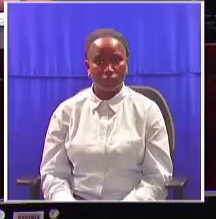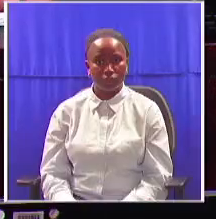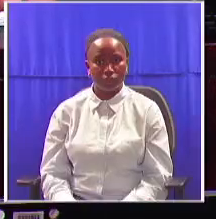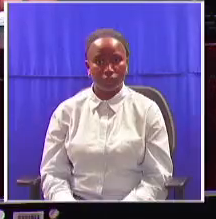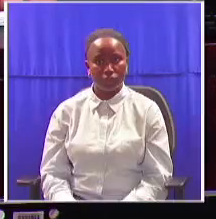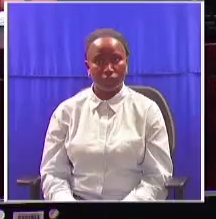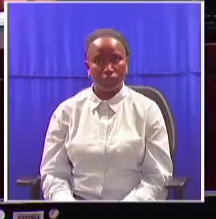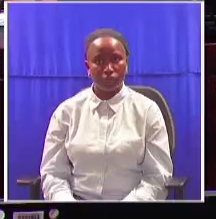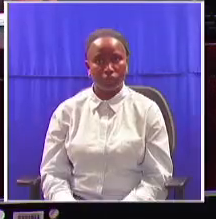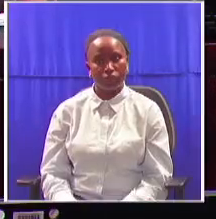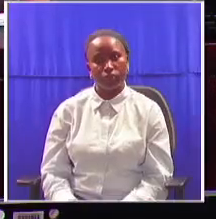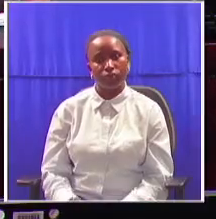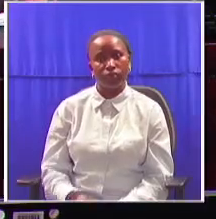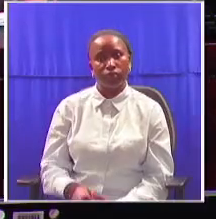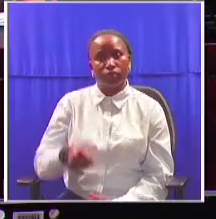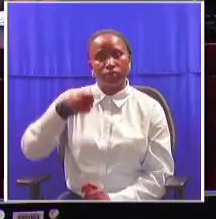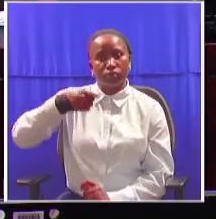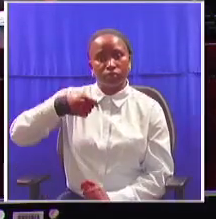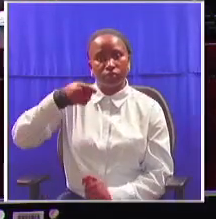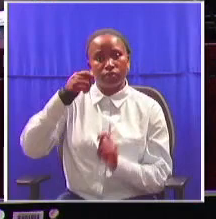Speaker of the National Assembly,